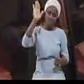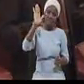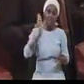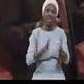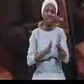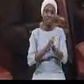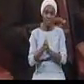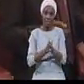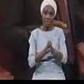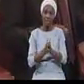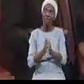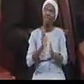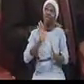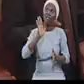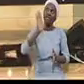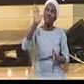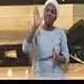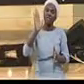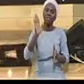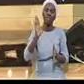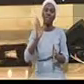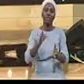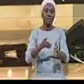His demand,